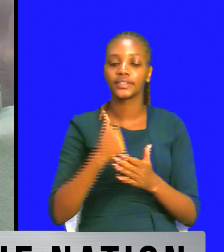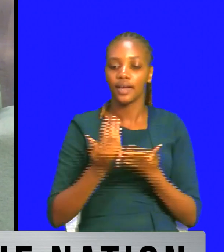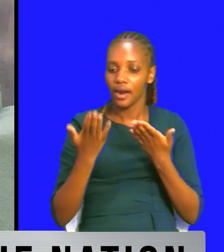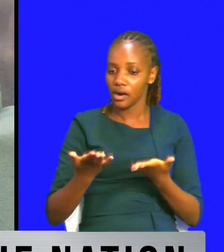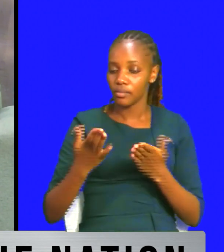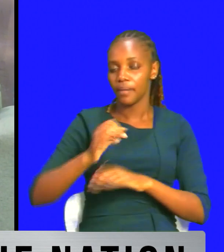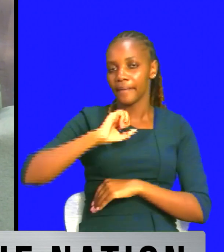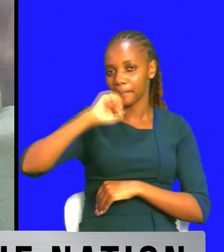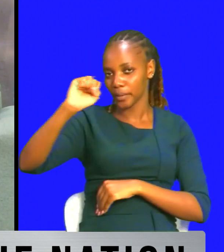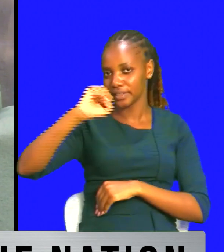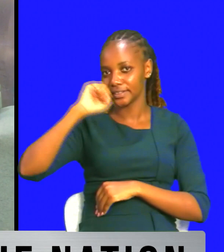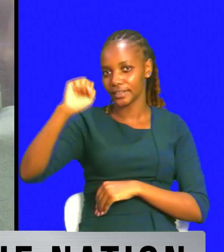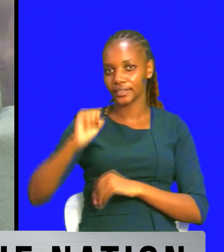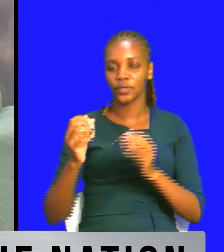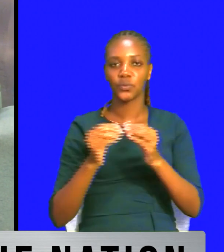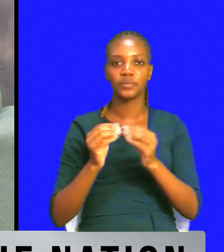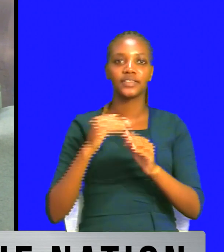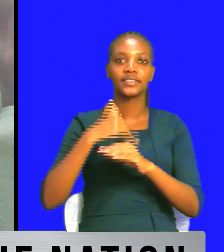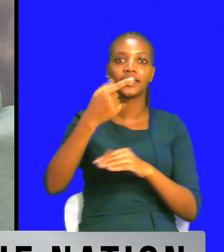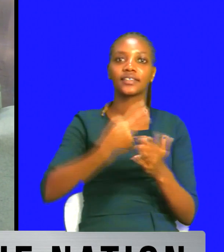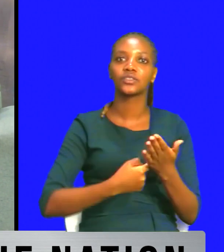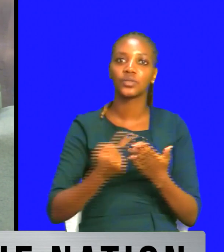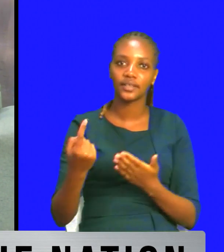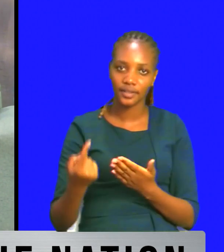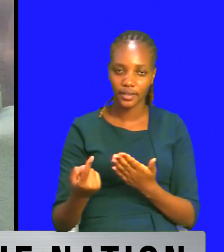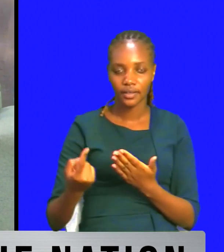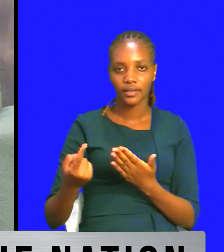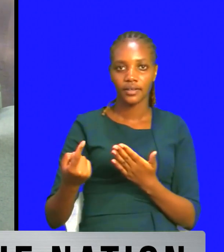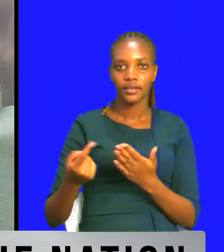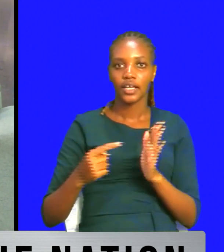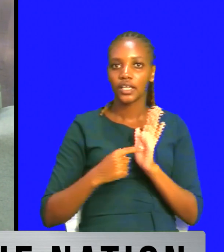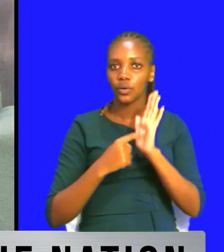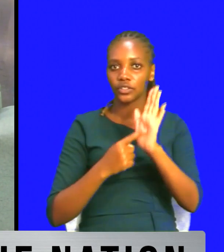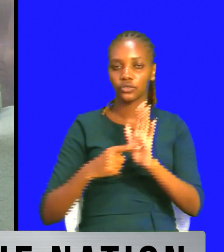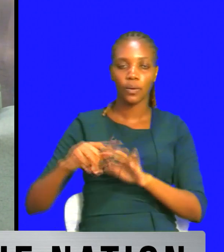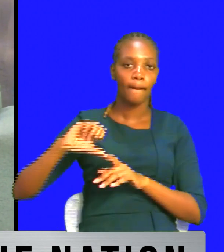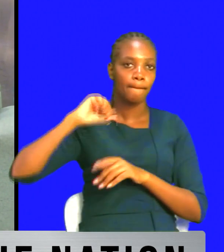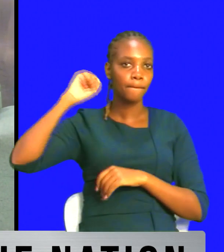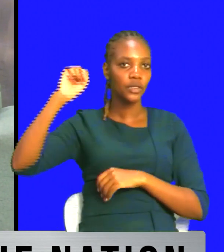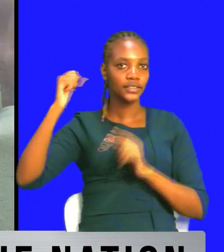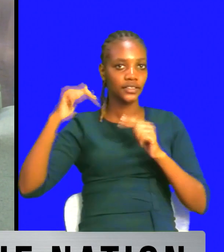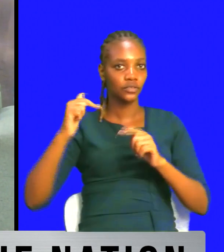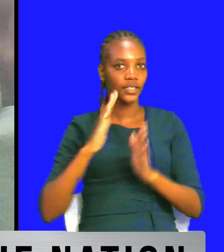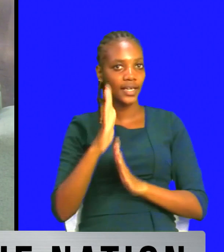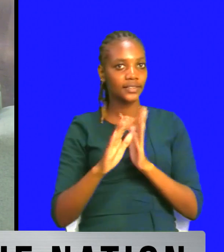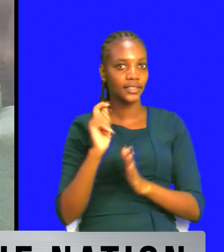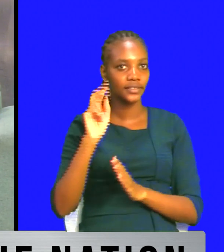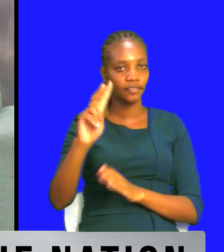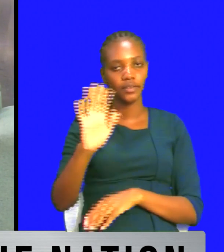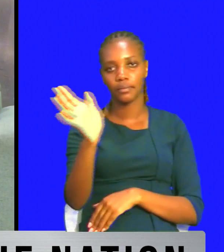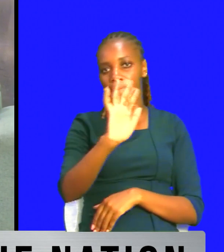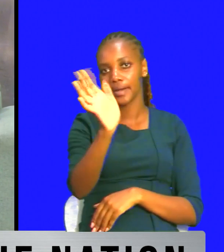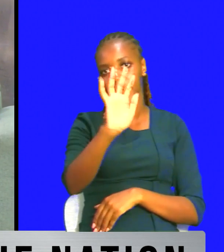siasa. See you next week on the Politics Today here at Science TV. Bye-bye.